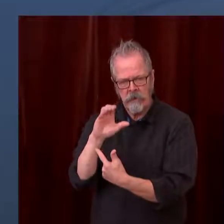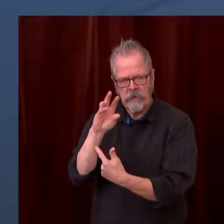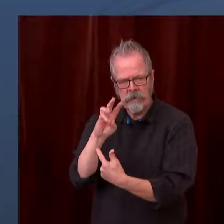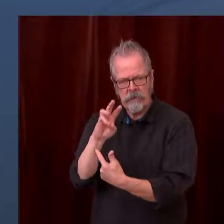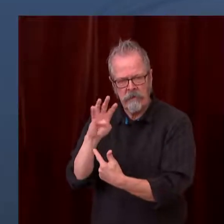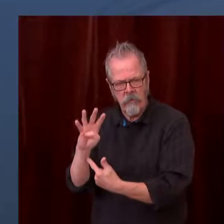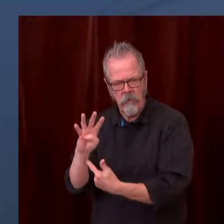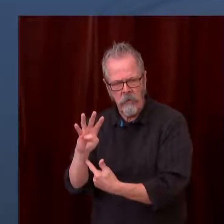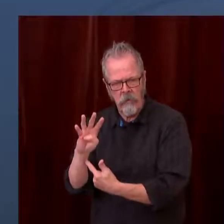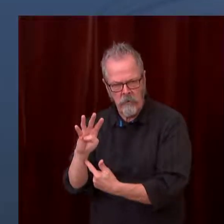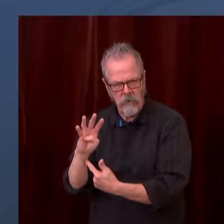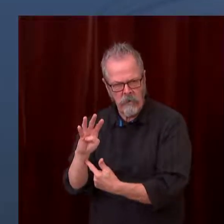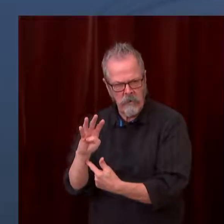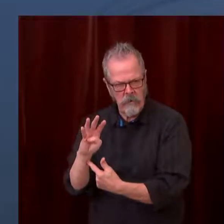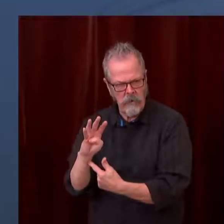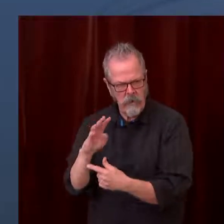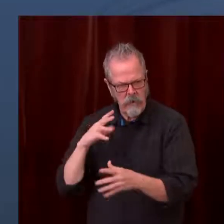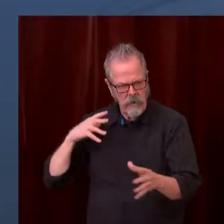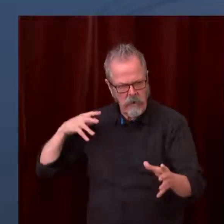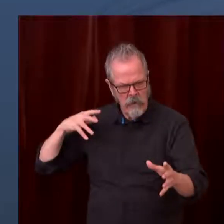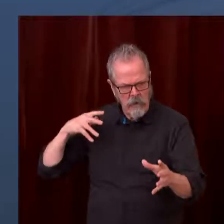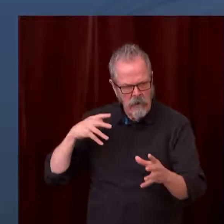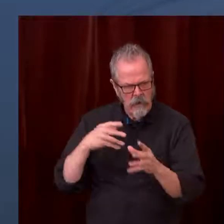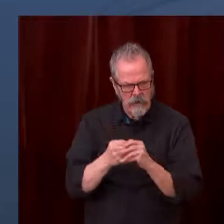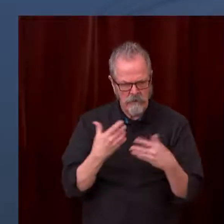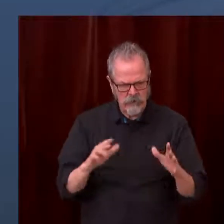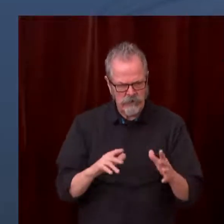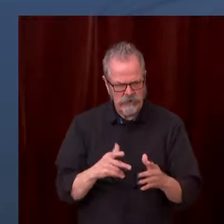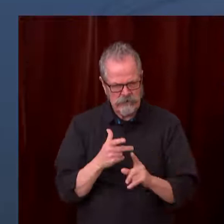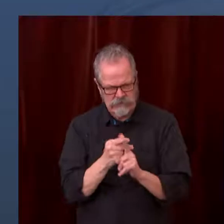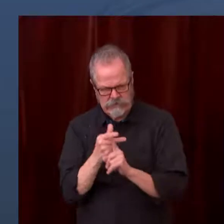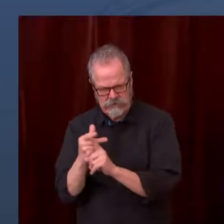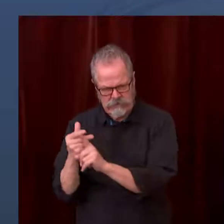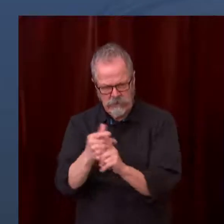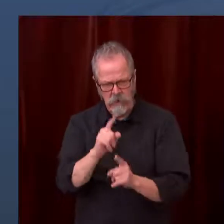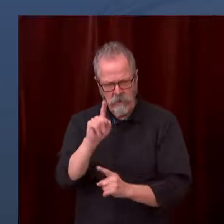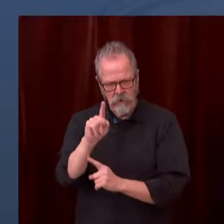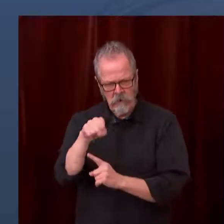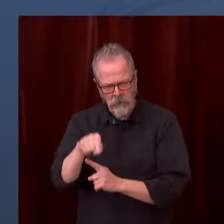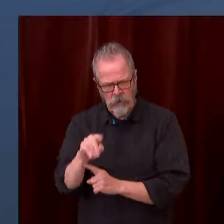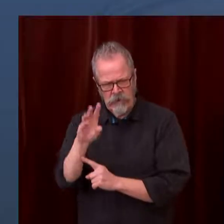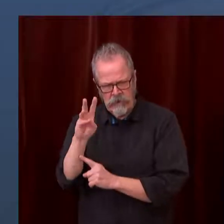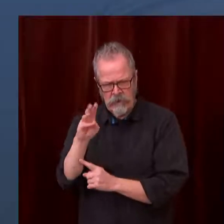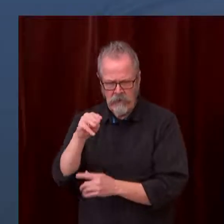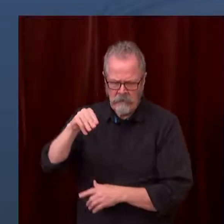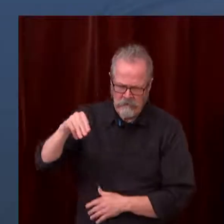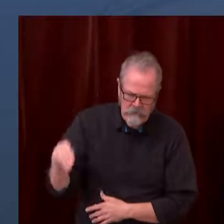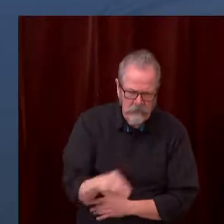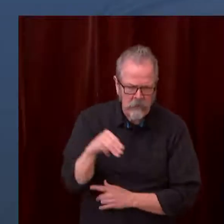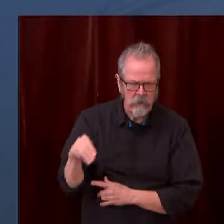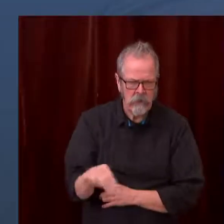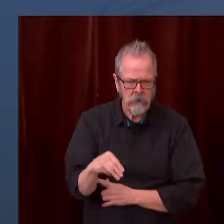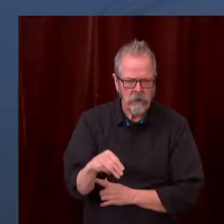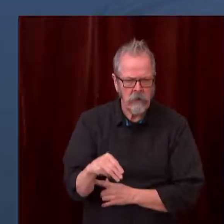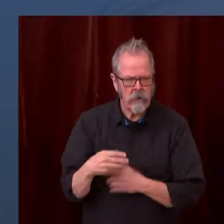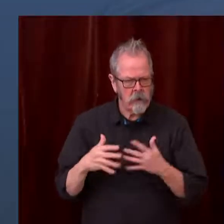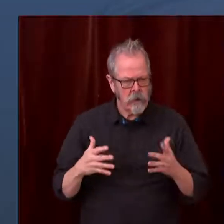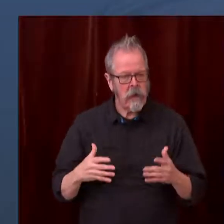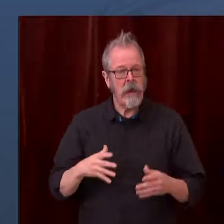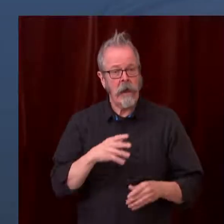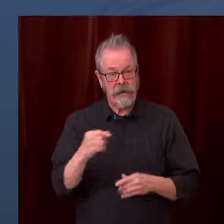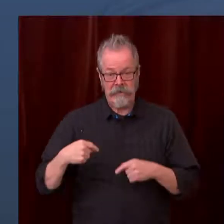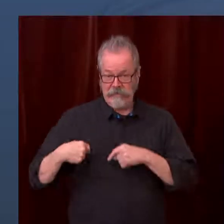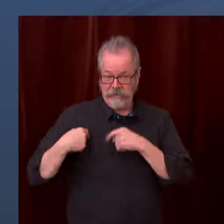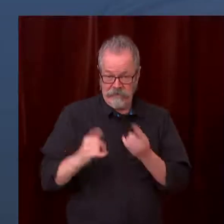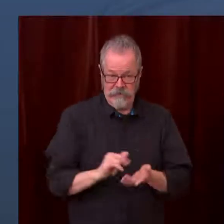2 days during the last week where we actually exceeded 60,000 doses a day. To put that in context, when we started this, we were doing